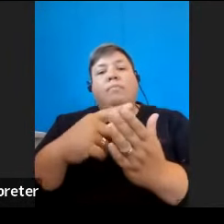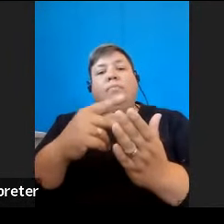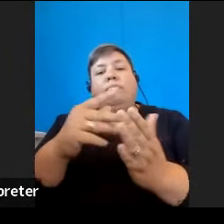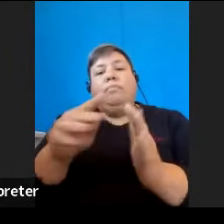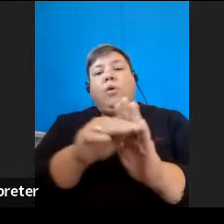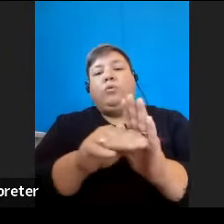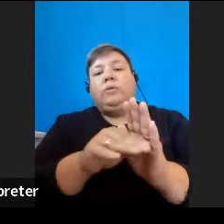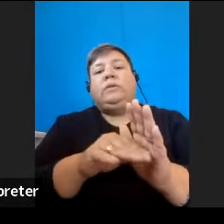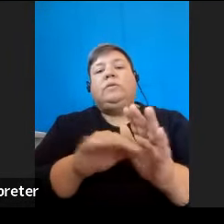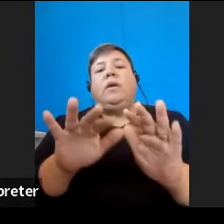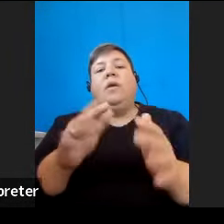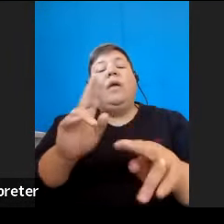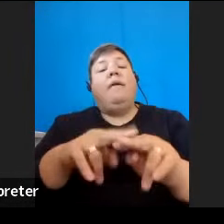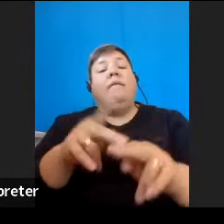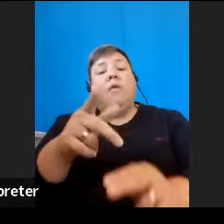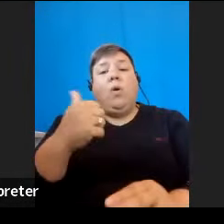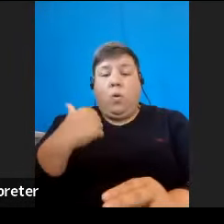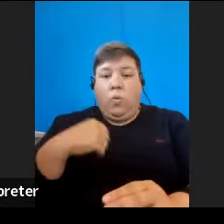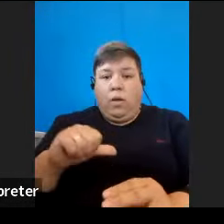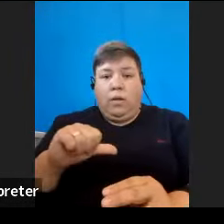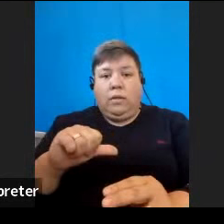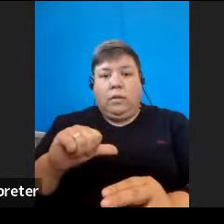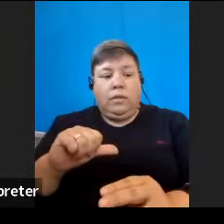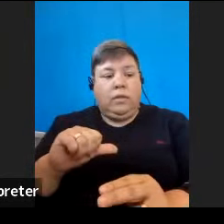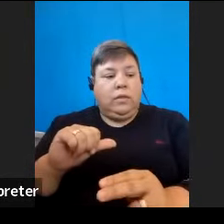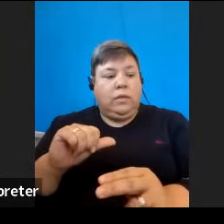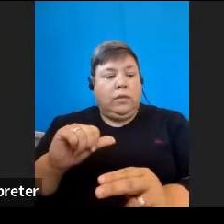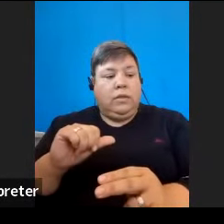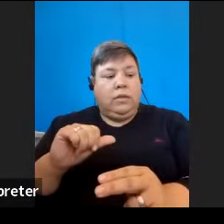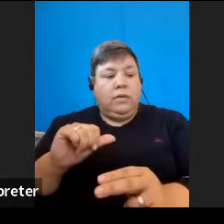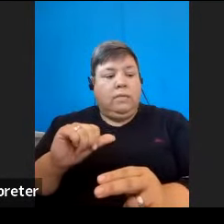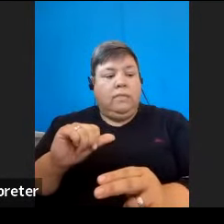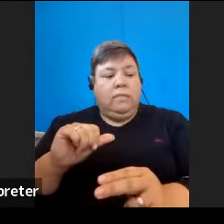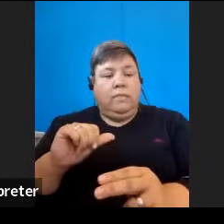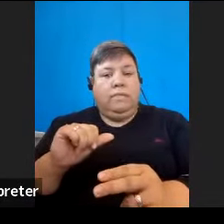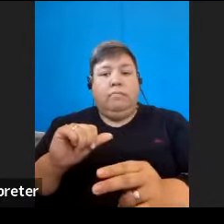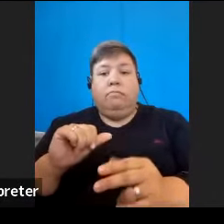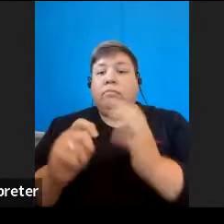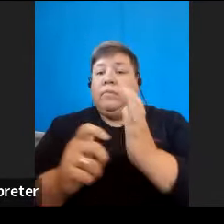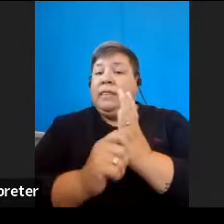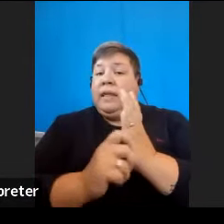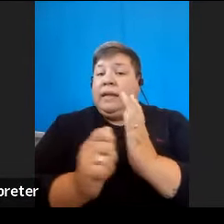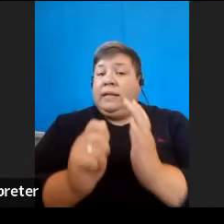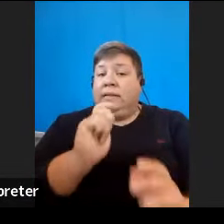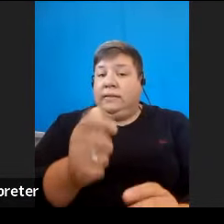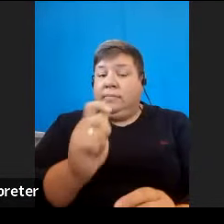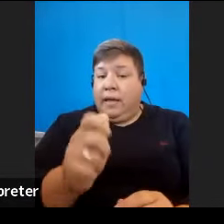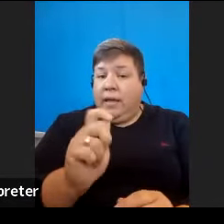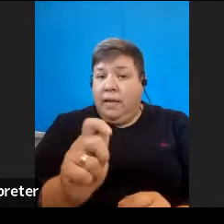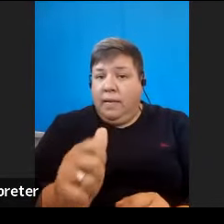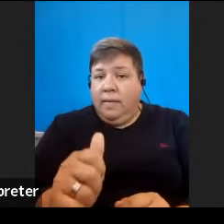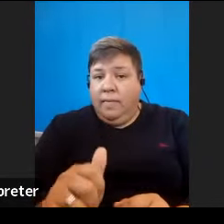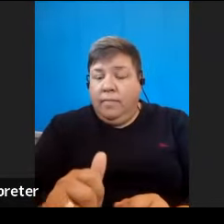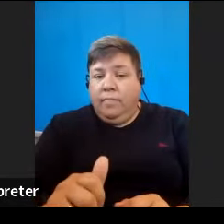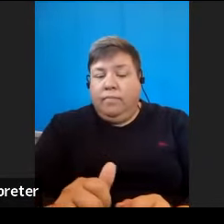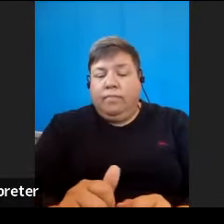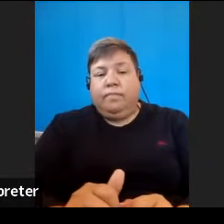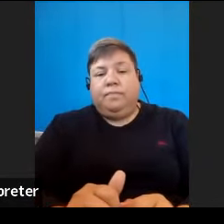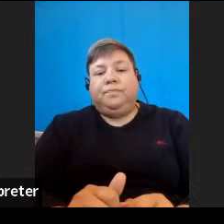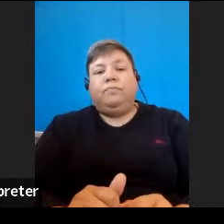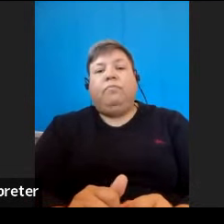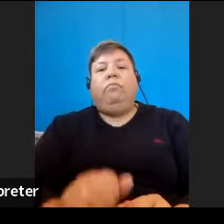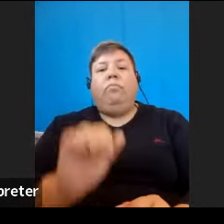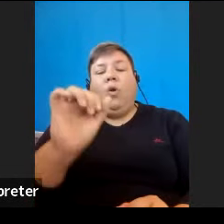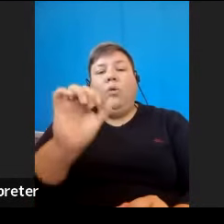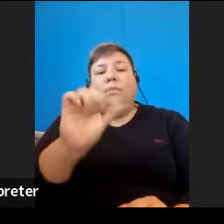if you want to participate in the compliance journey as a taxpayer, be it as an individual, sole entity, a